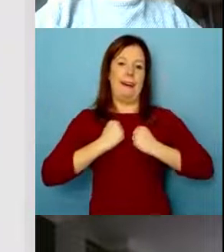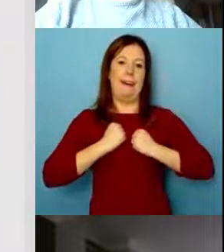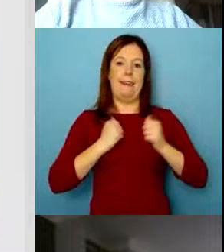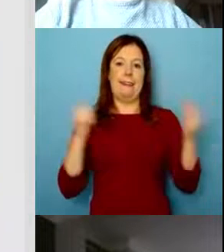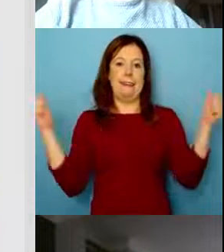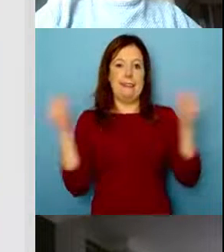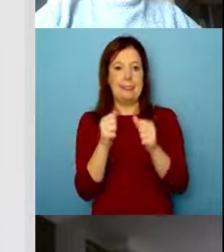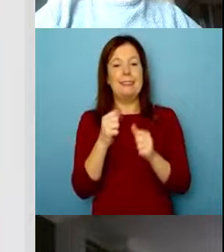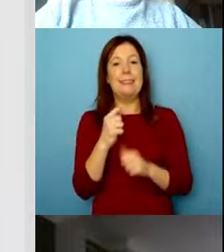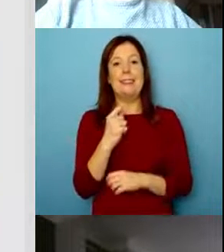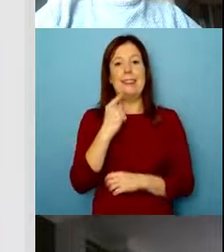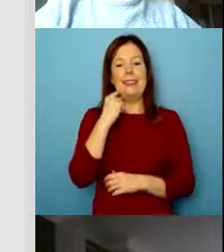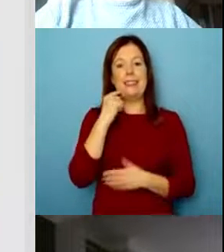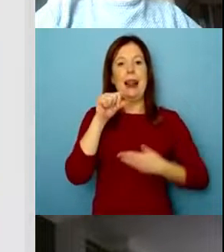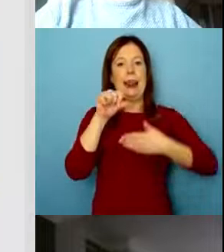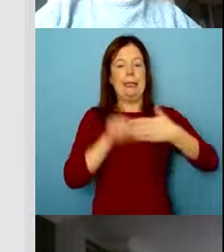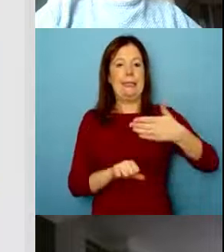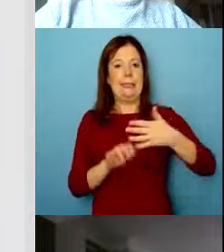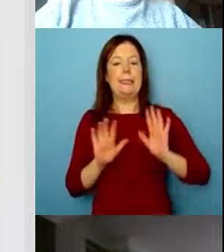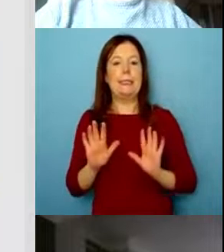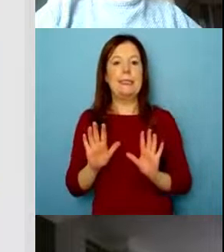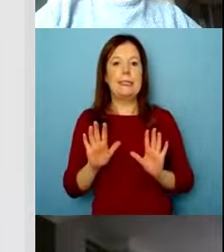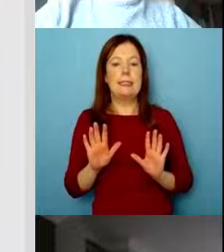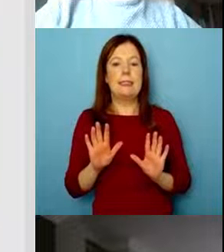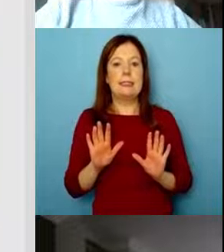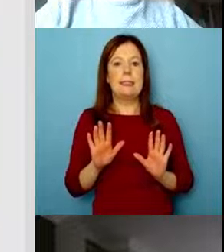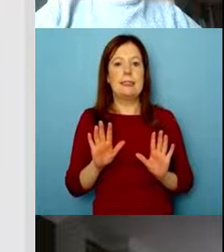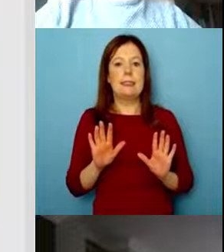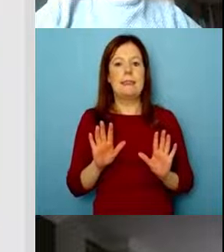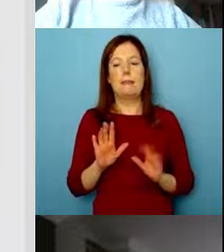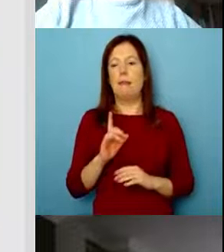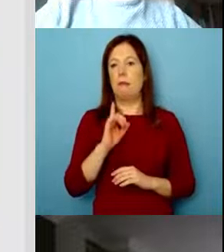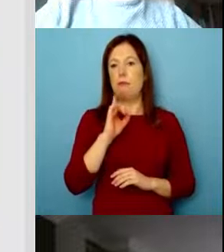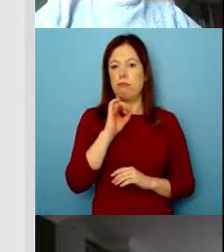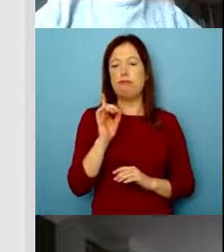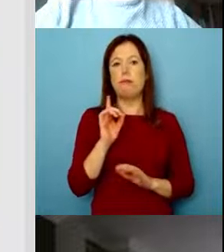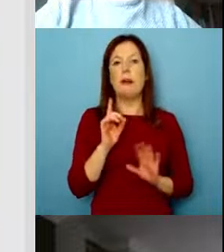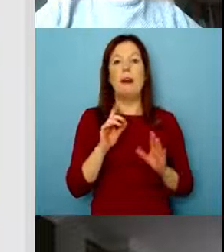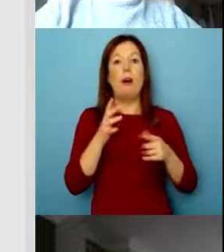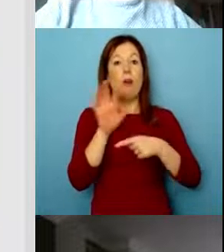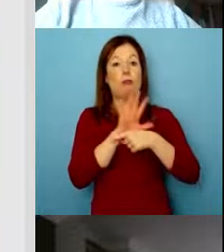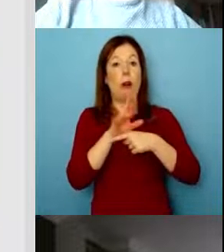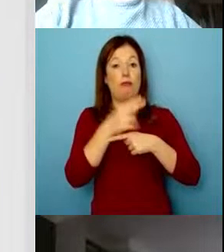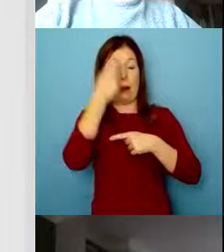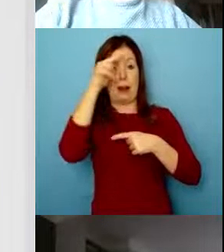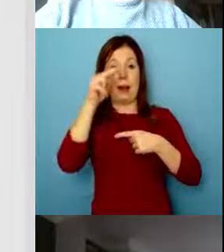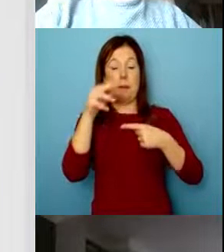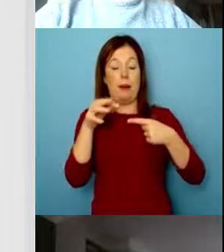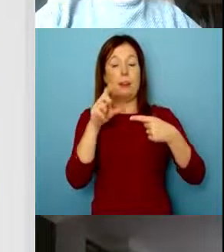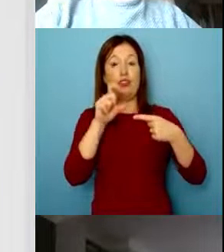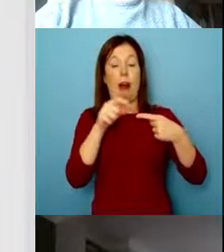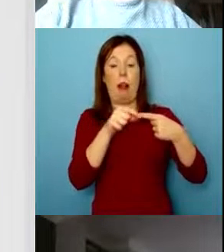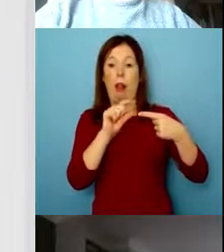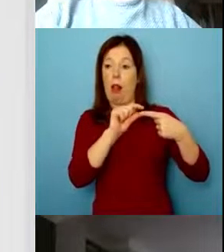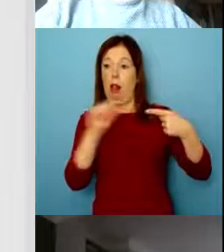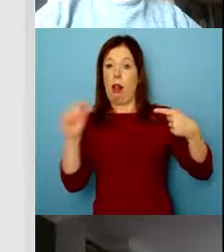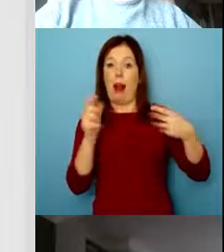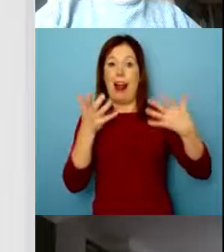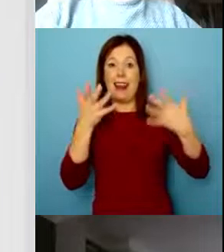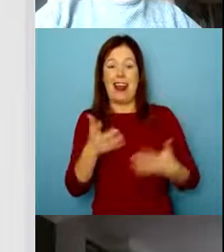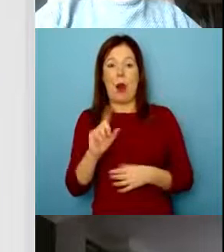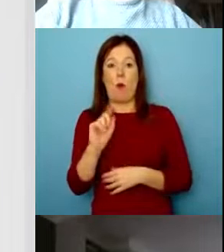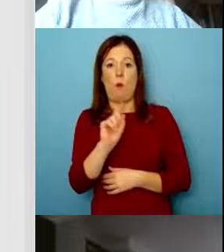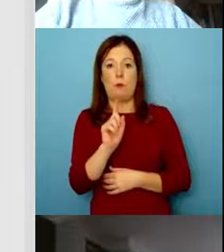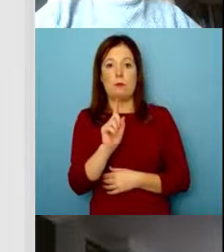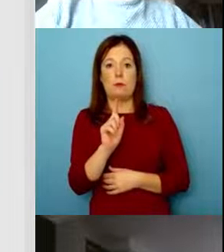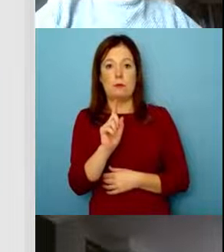and brought it back to a list view guide, which is much simpler and just lists the program on that one channel at the current time